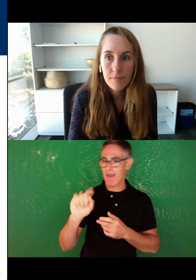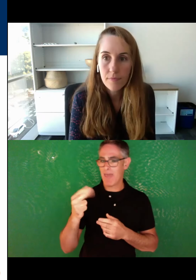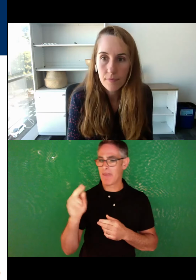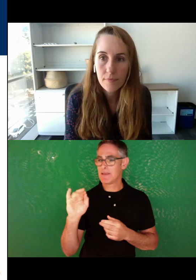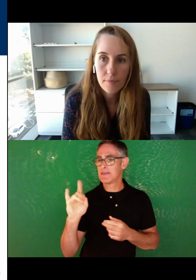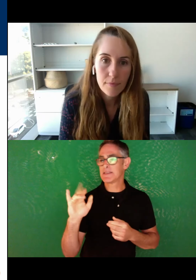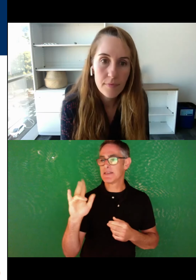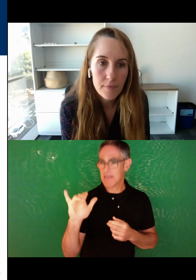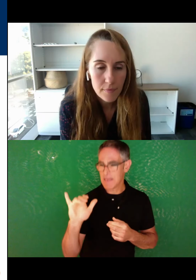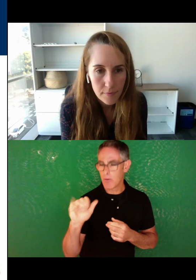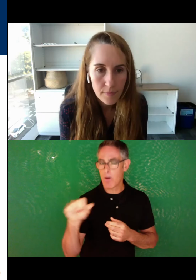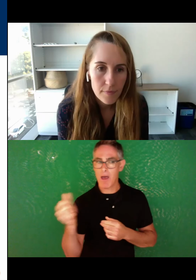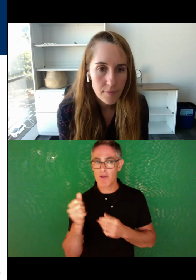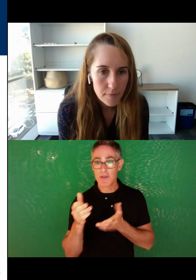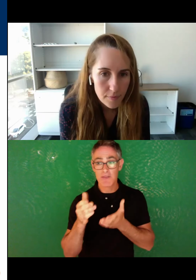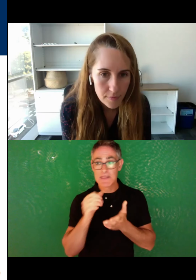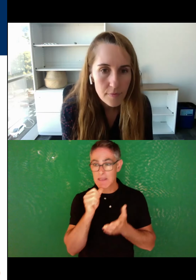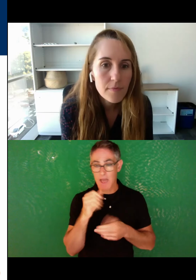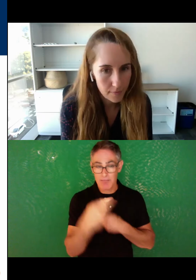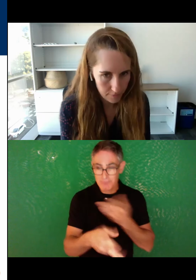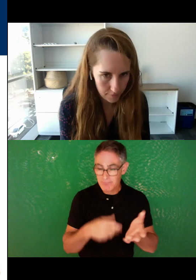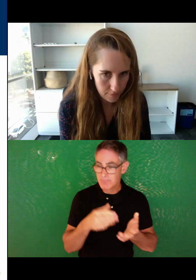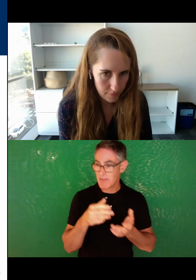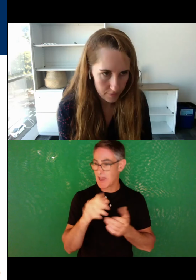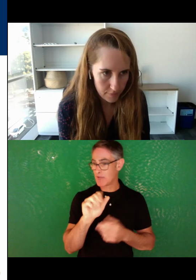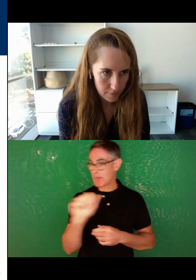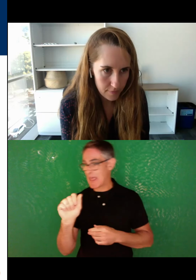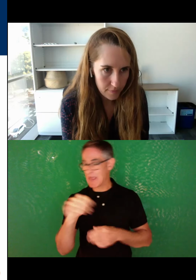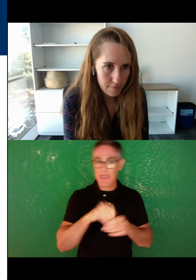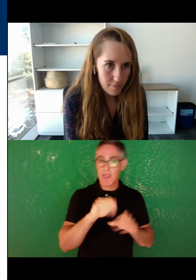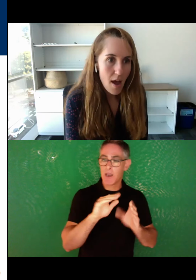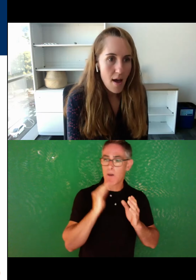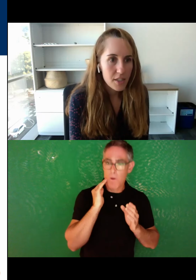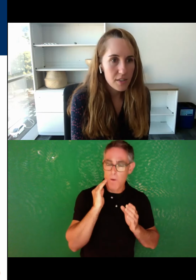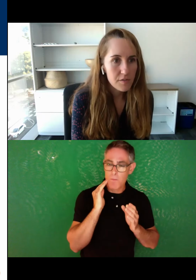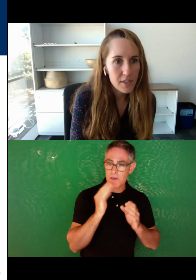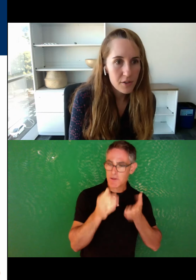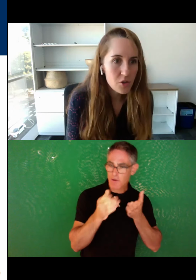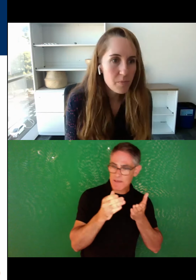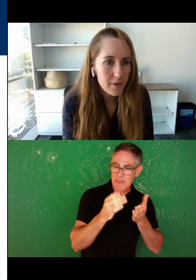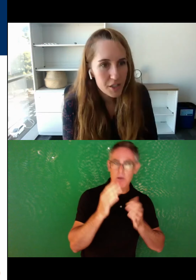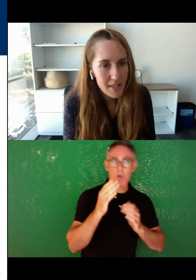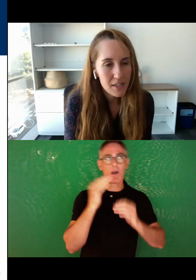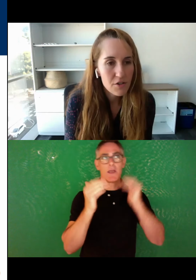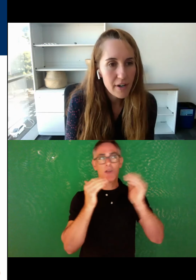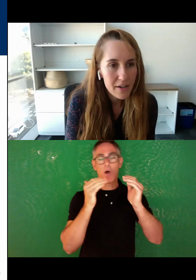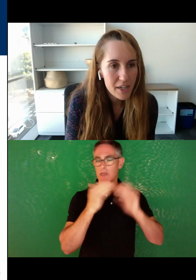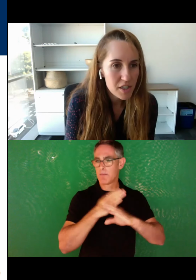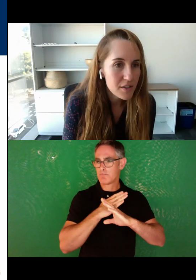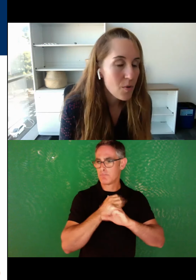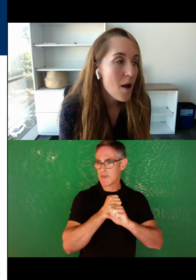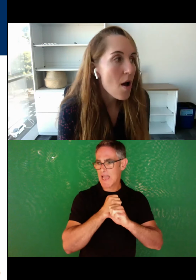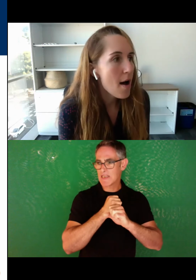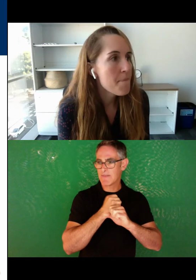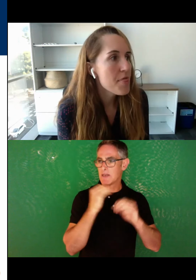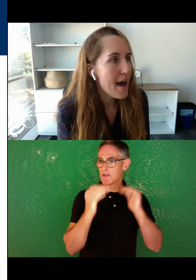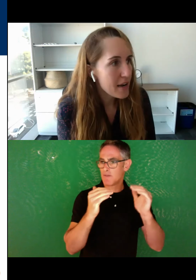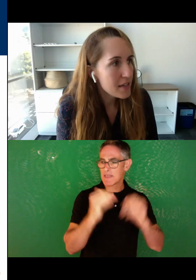be administered directly by the AAA, such as in-home support services or adult protective services. Super question. That's a great question.